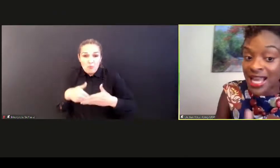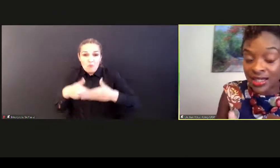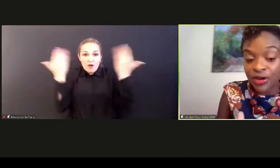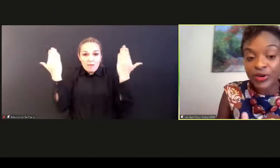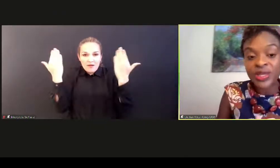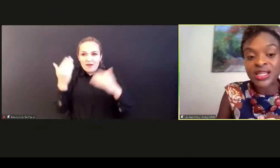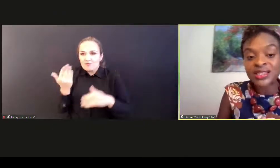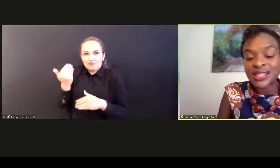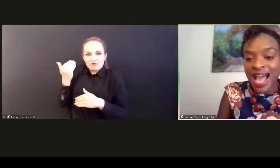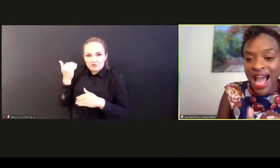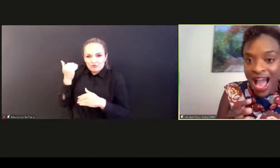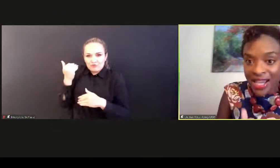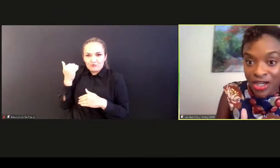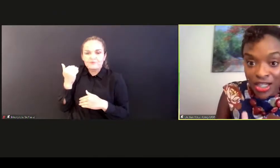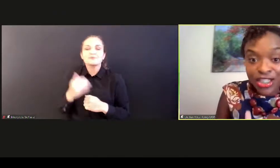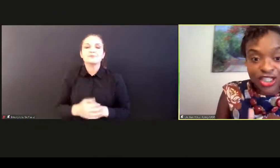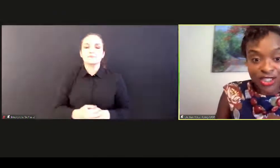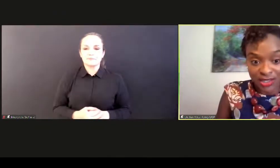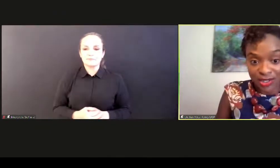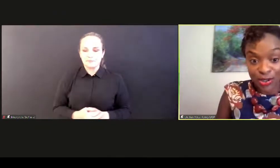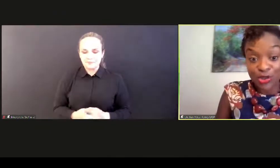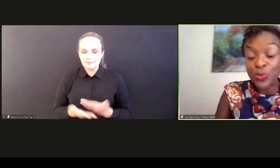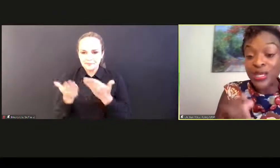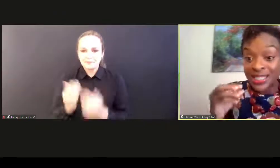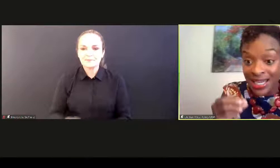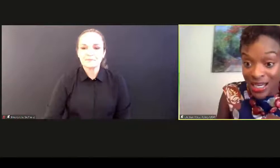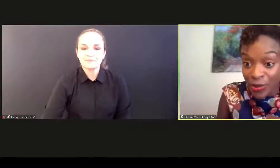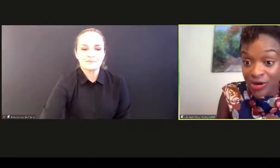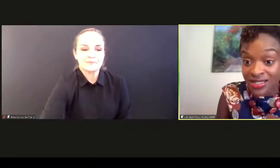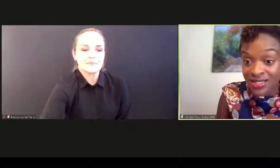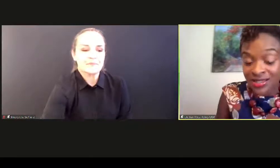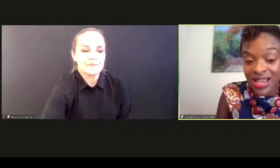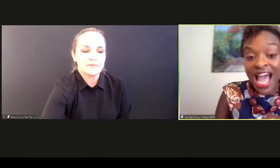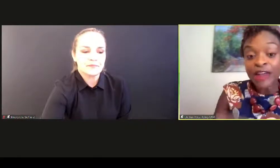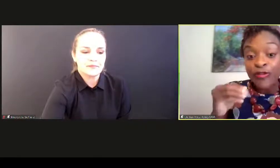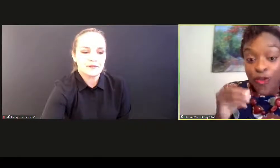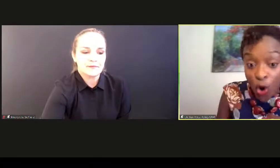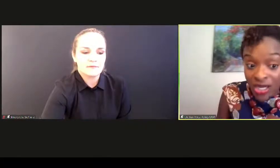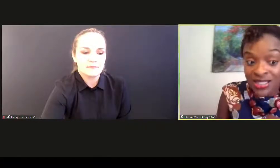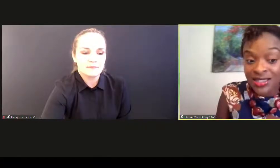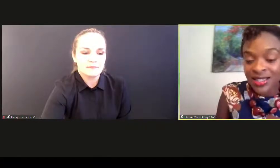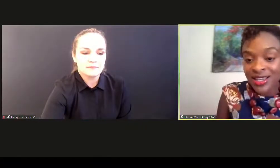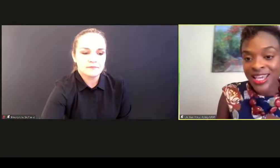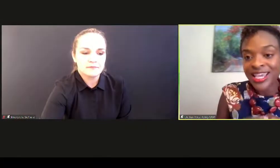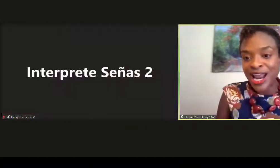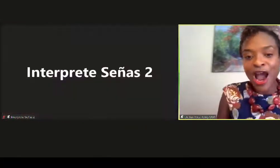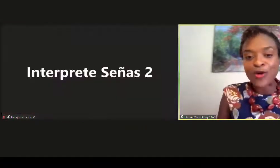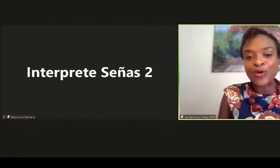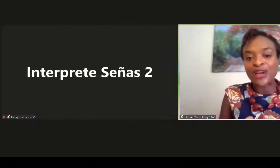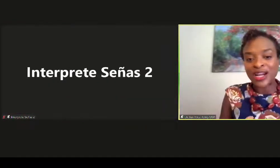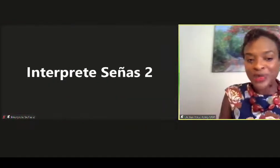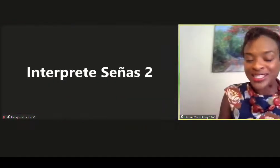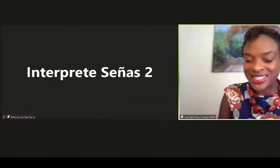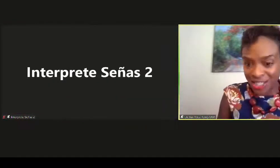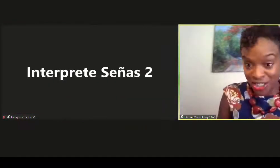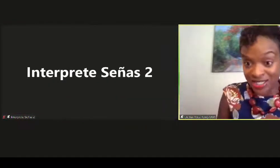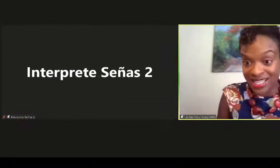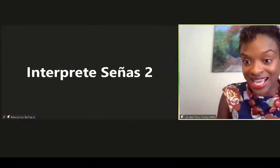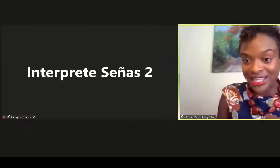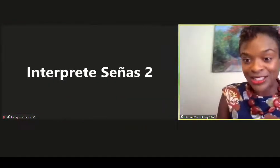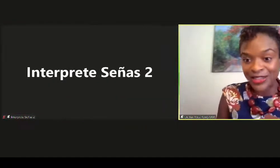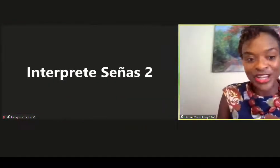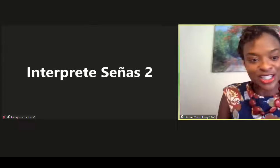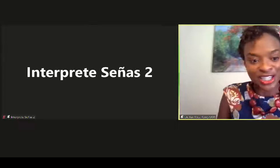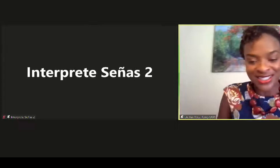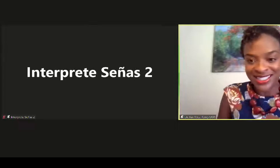developing countries like the Caribbean, I urge us to be deliberate, and focused in our recommendations